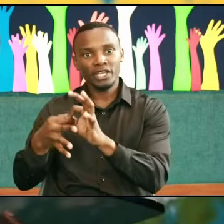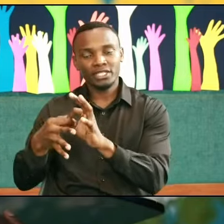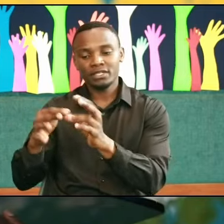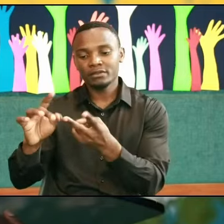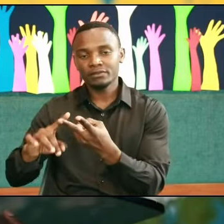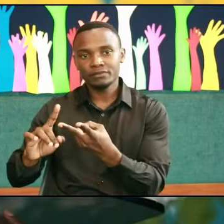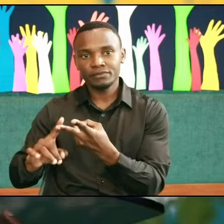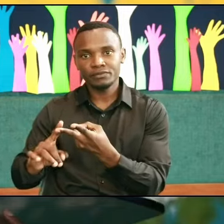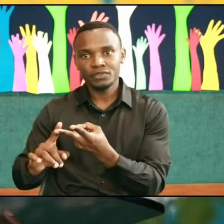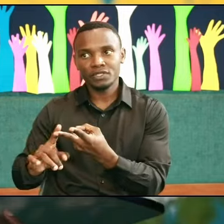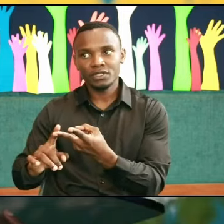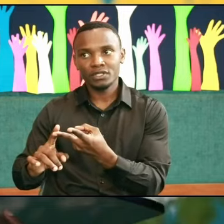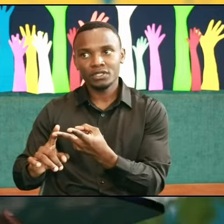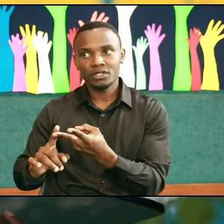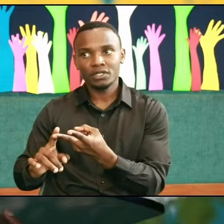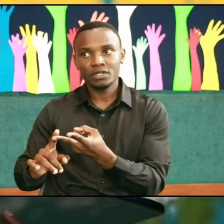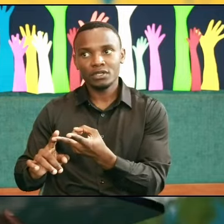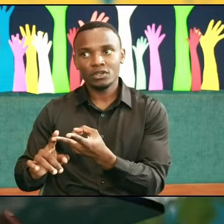Connected,